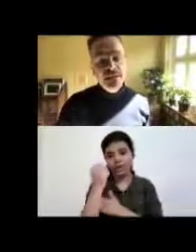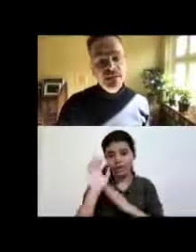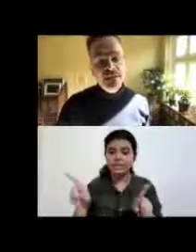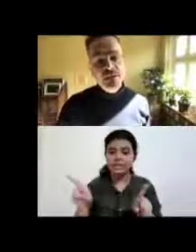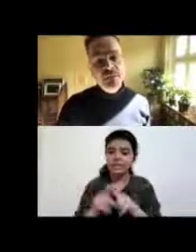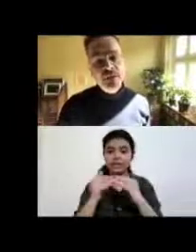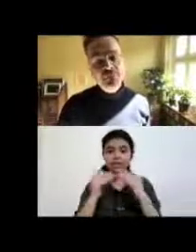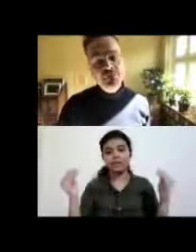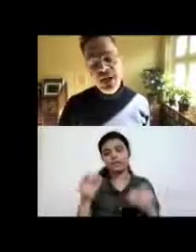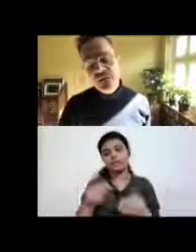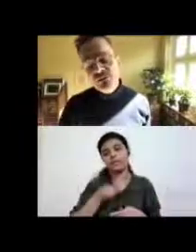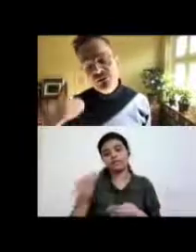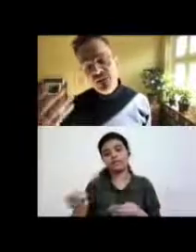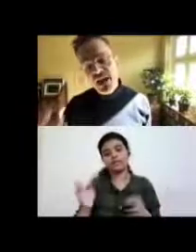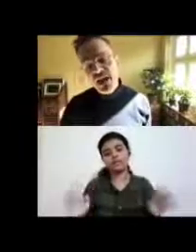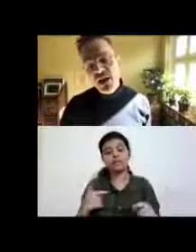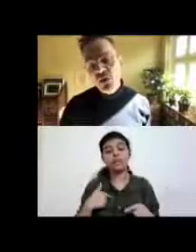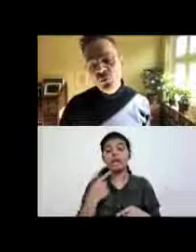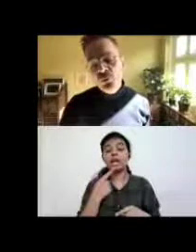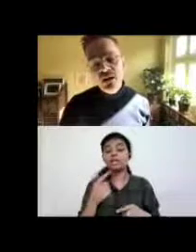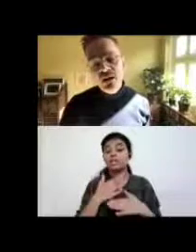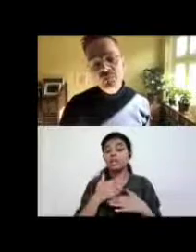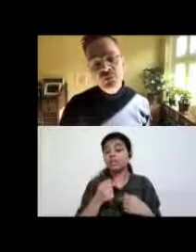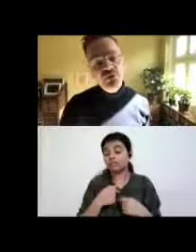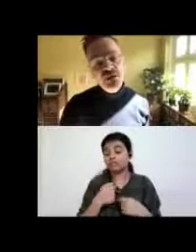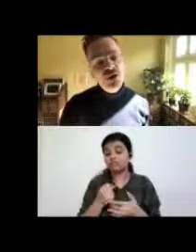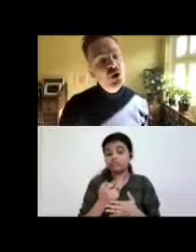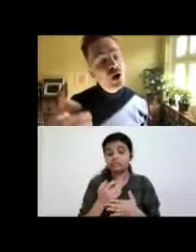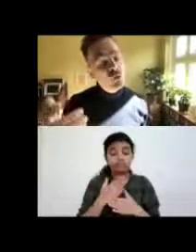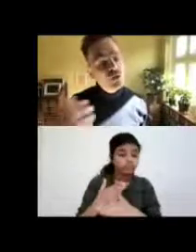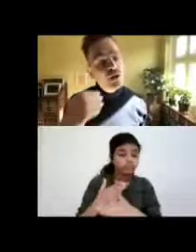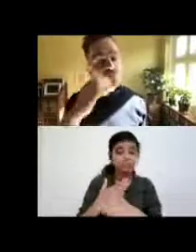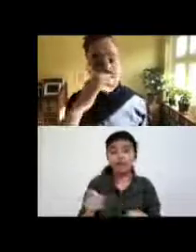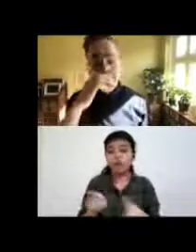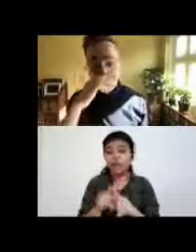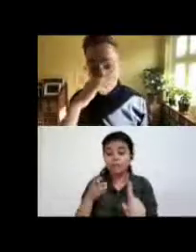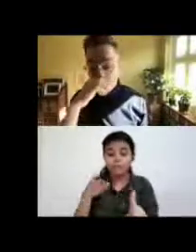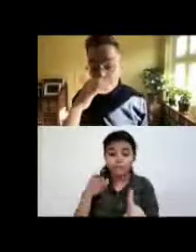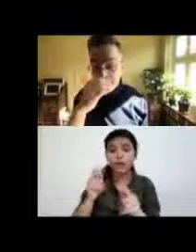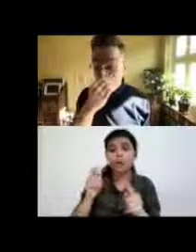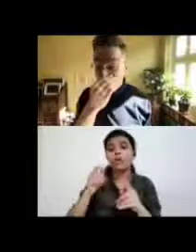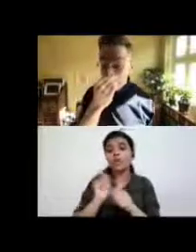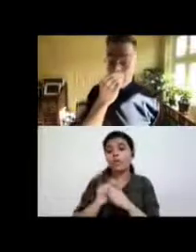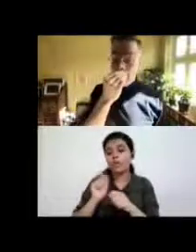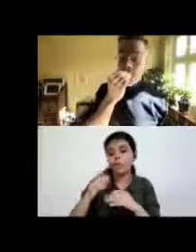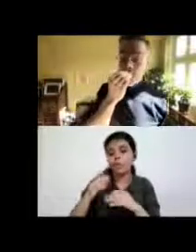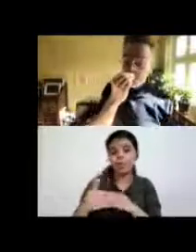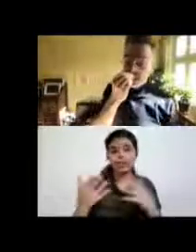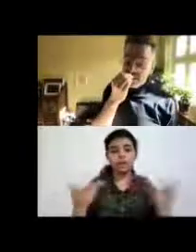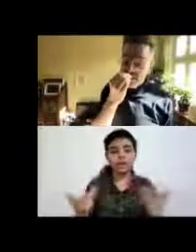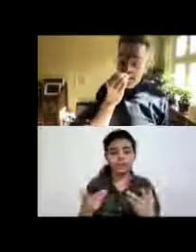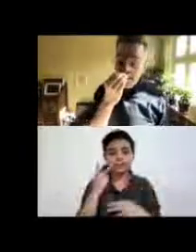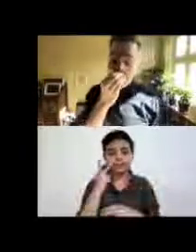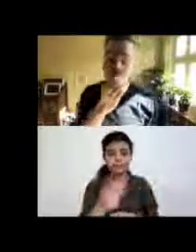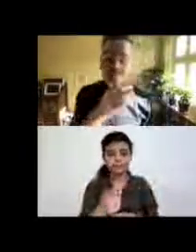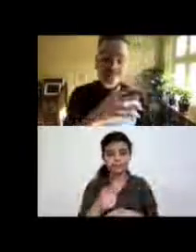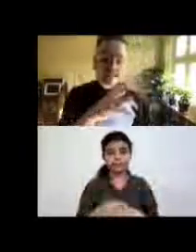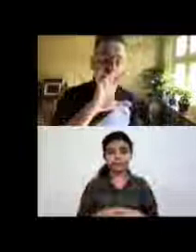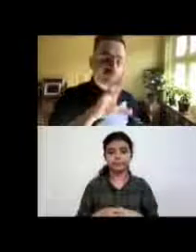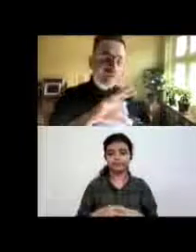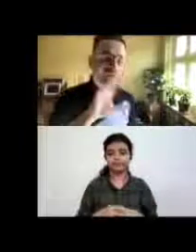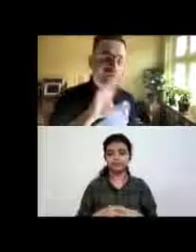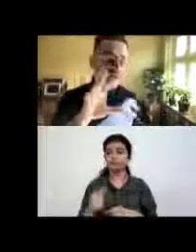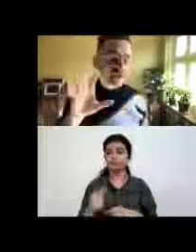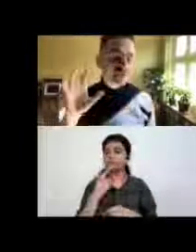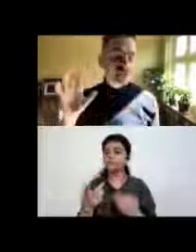And like when I'm trying to share how we are approaching or how we are working at Inke with it, then I would